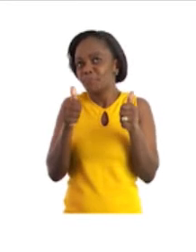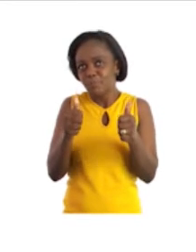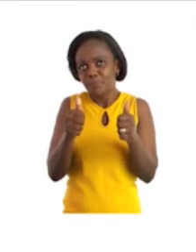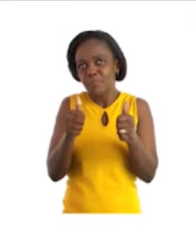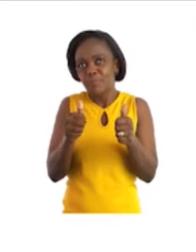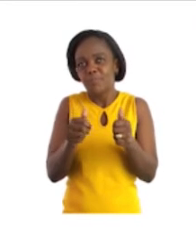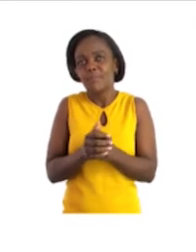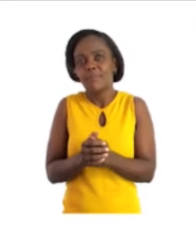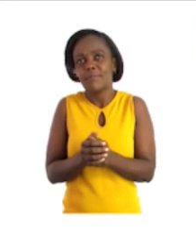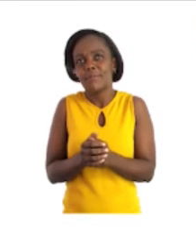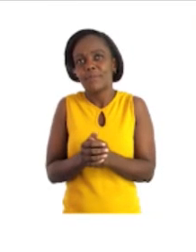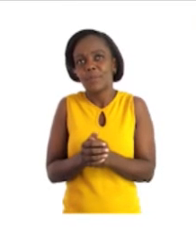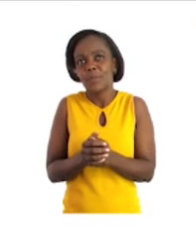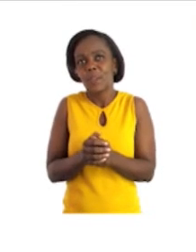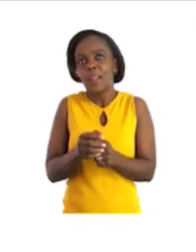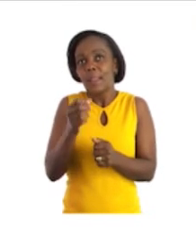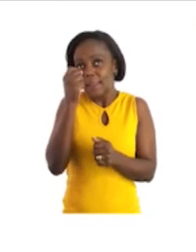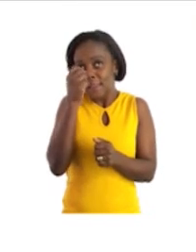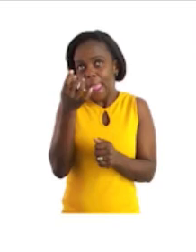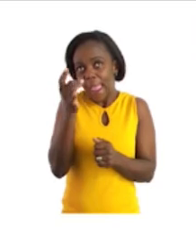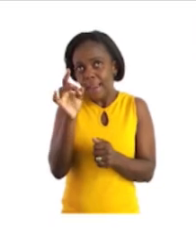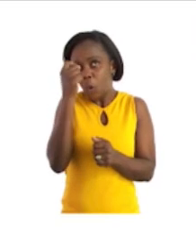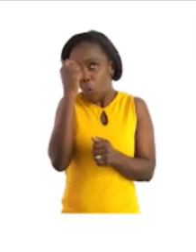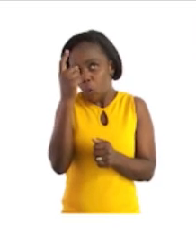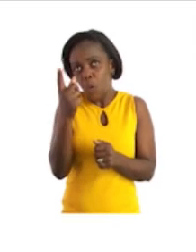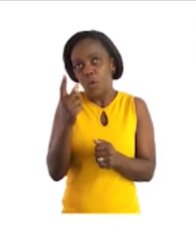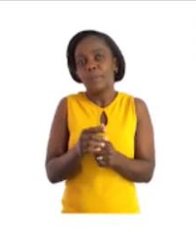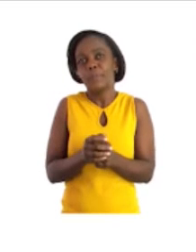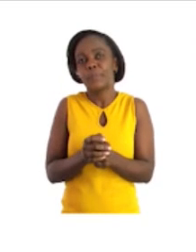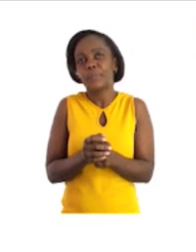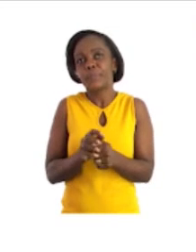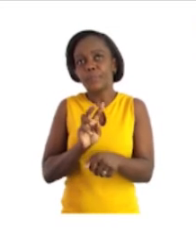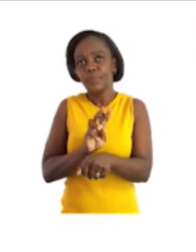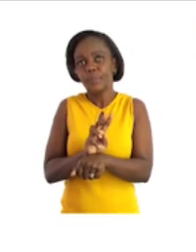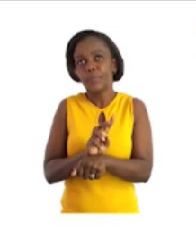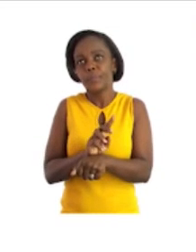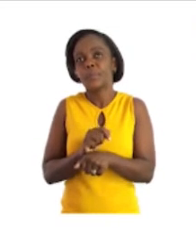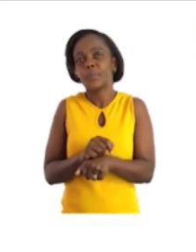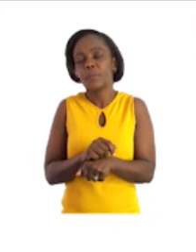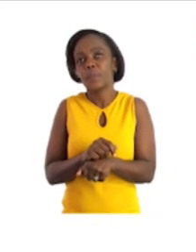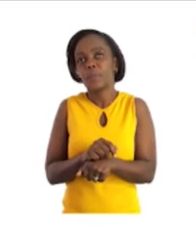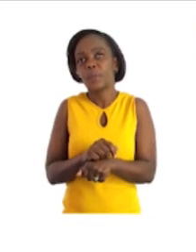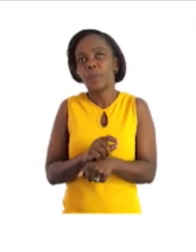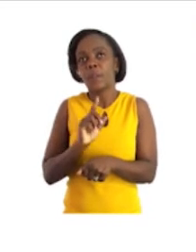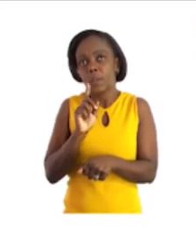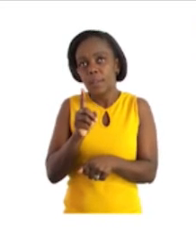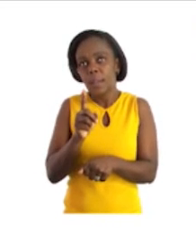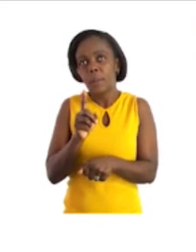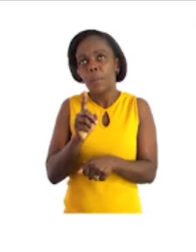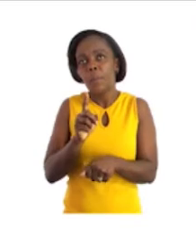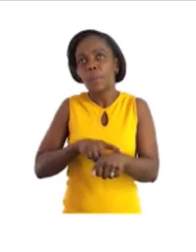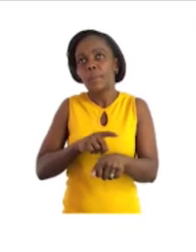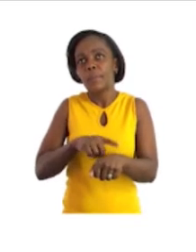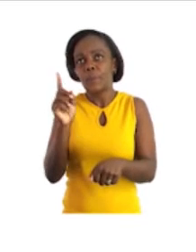at the 8. Then we say it's our o'clock. And then now the second clock there, you must tell me what time is that. The long hand